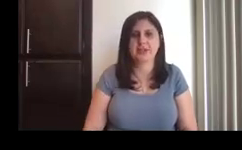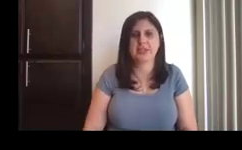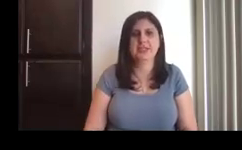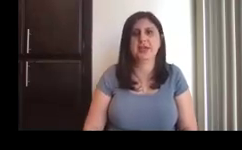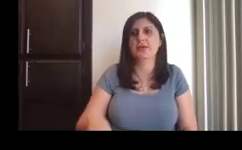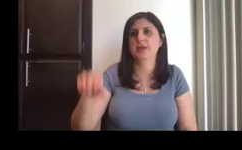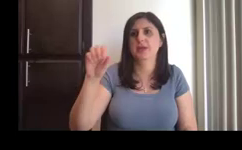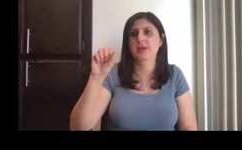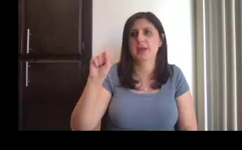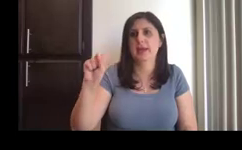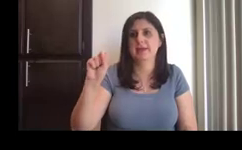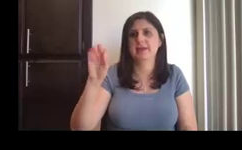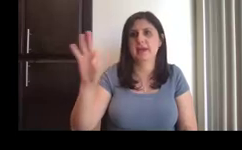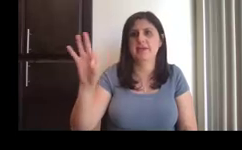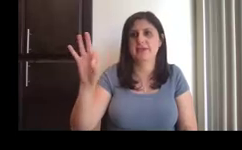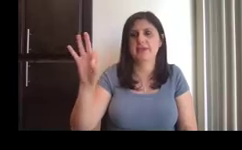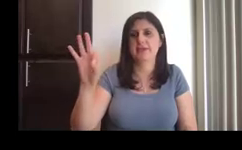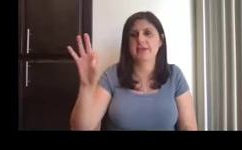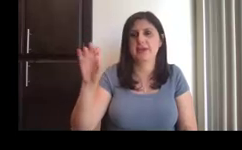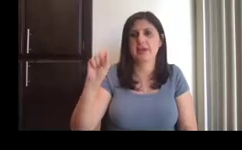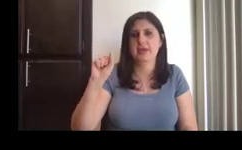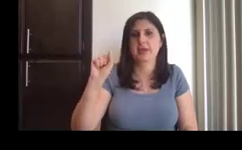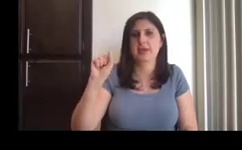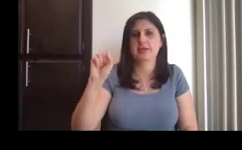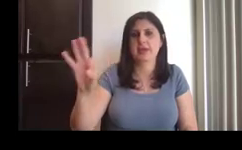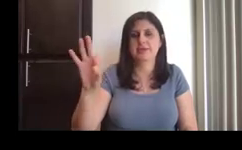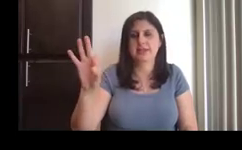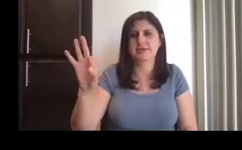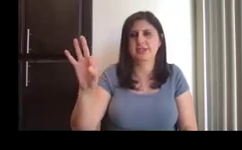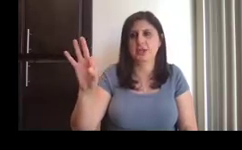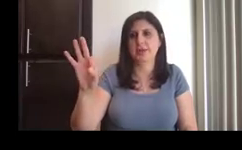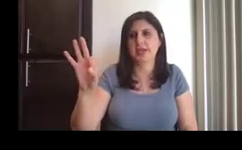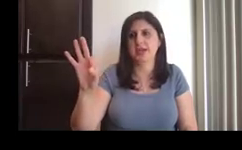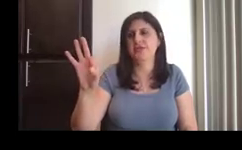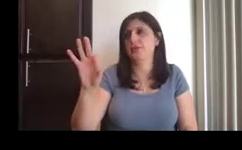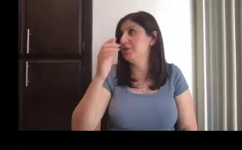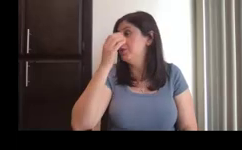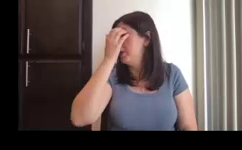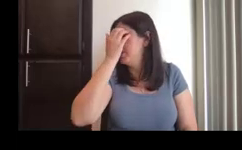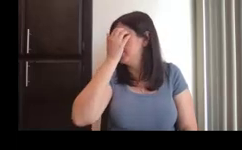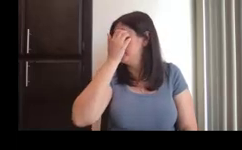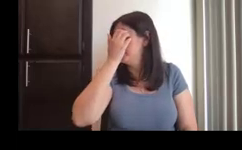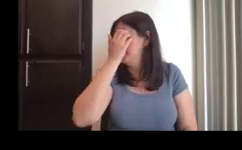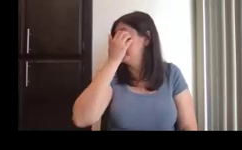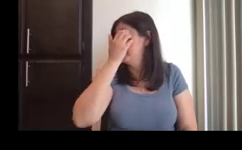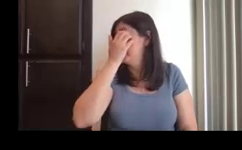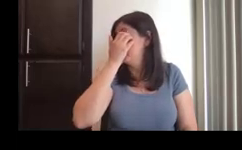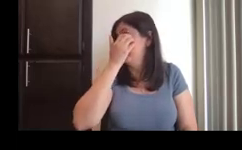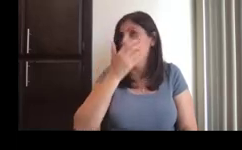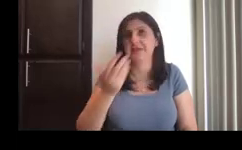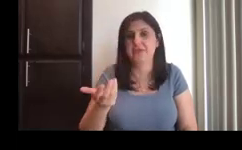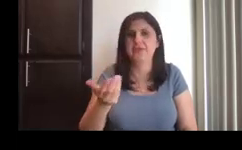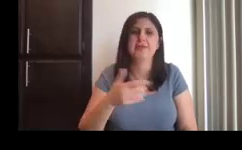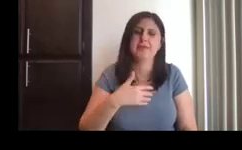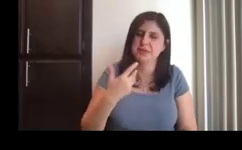And San Francisco, SF. F, San Francisco. But again, if you went to another state and they're